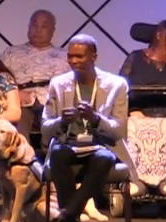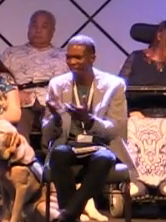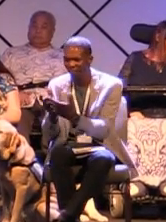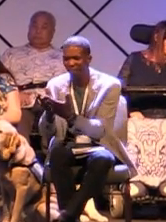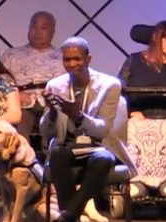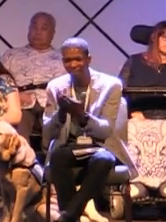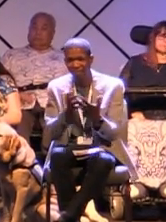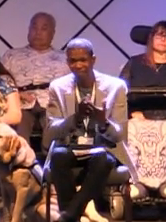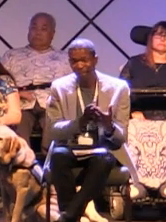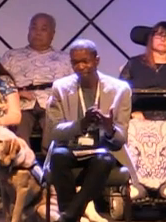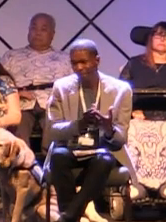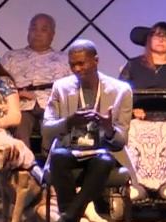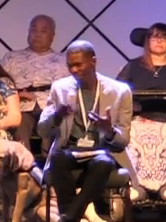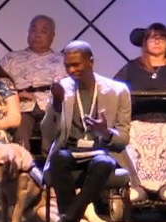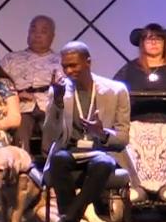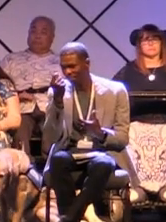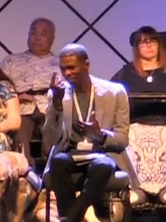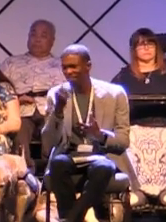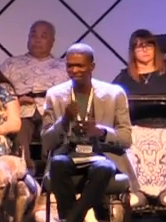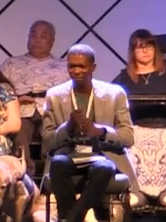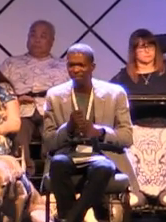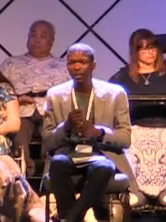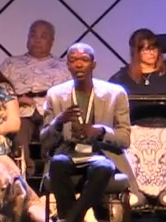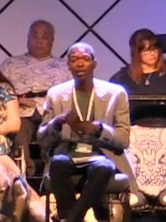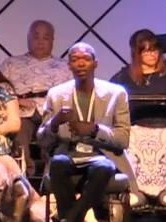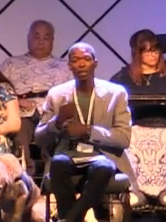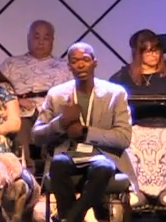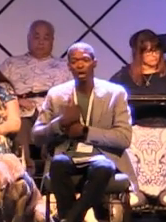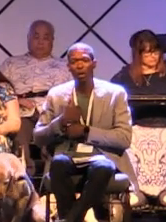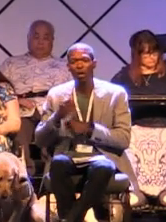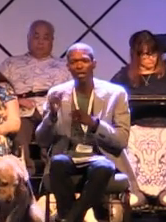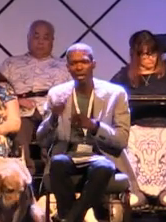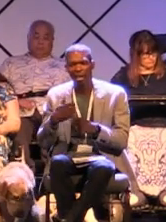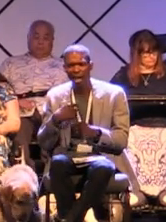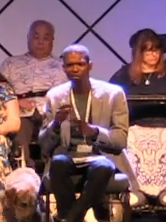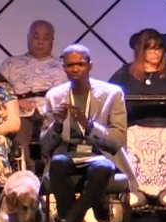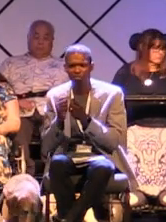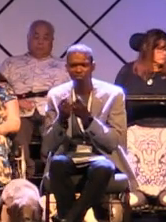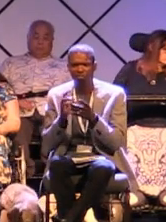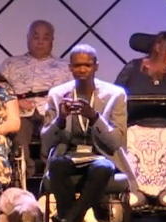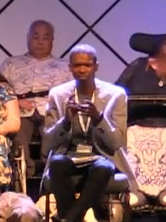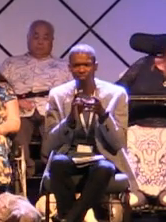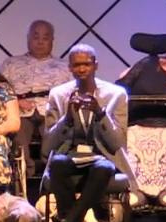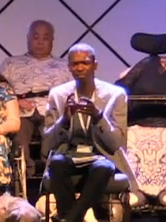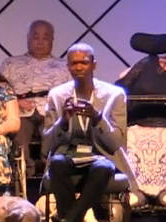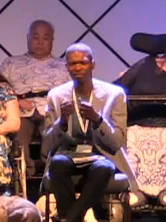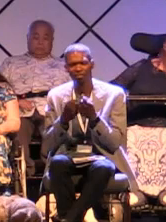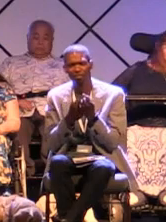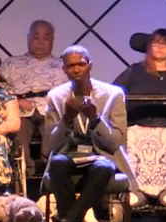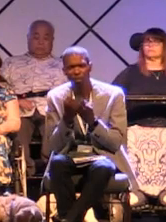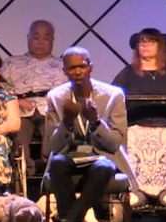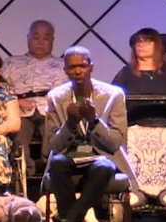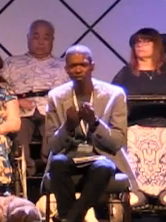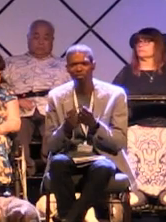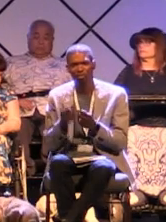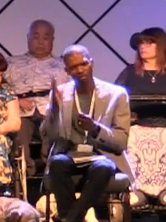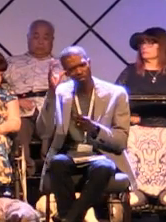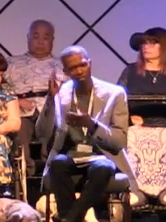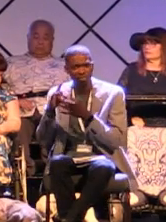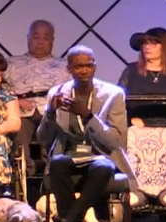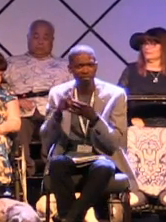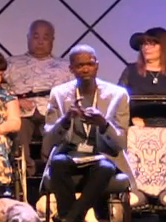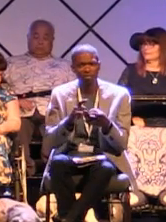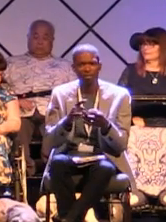military, they are used to build unit camaraderie, cohesiveness, loyalty, and to improve morale.